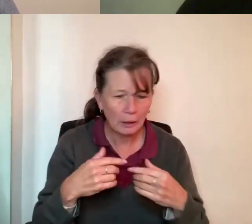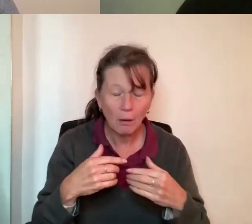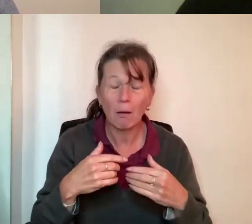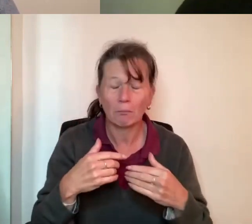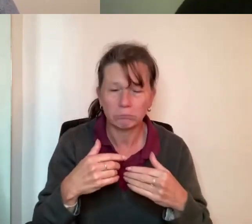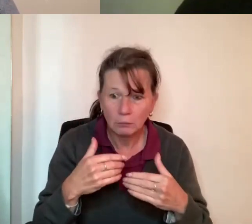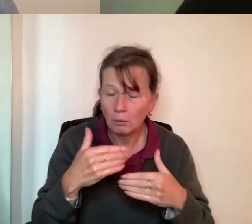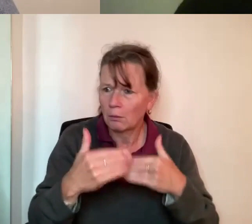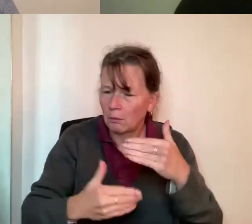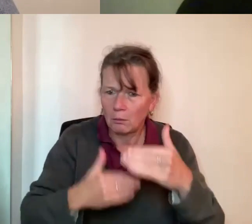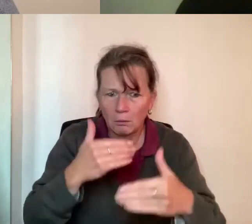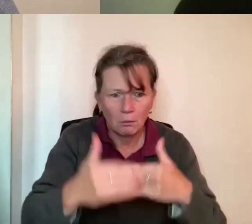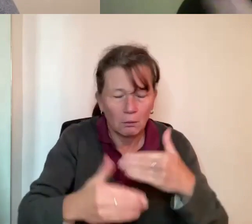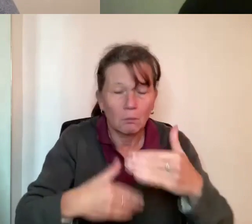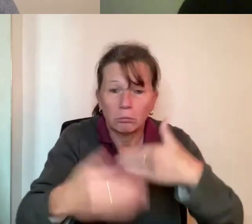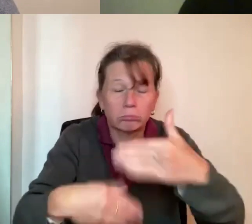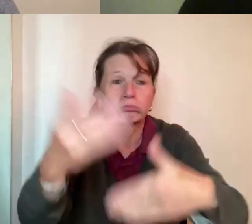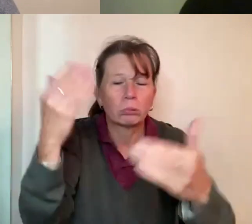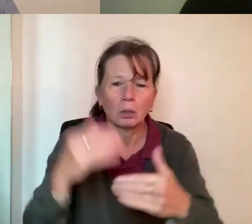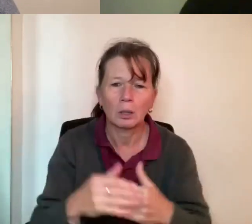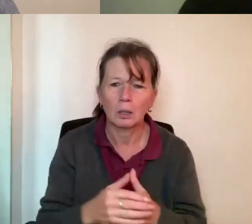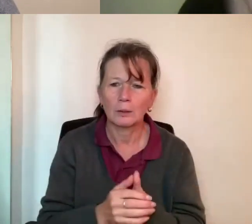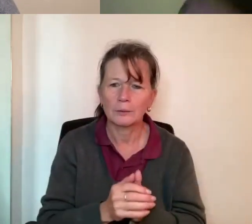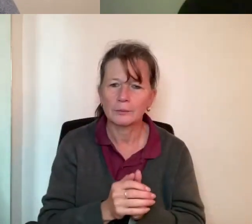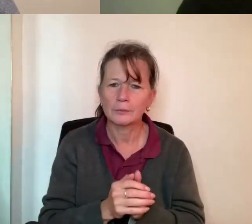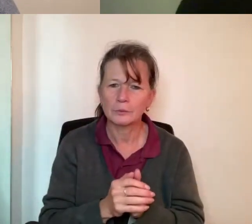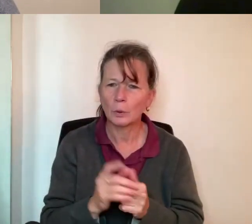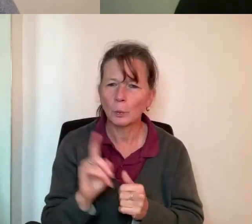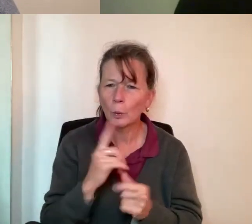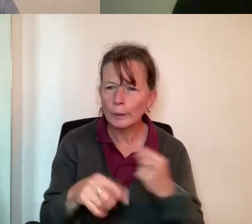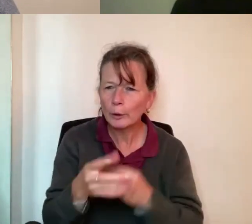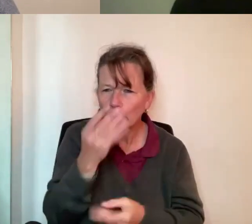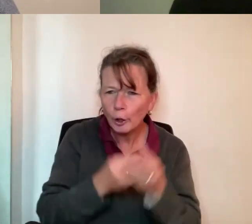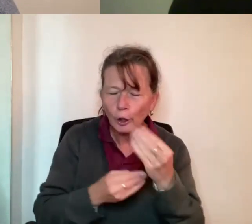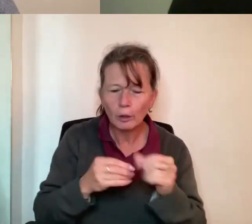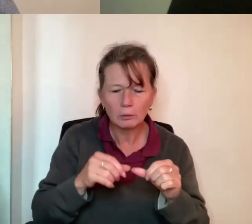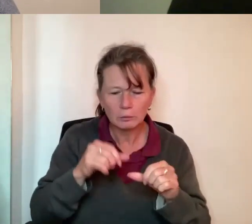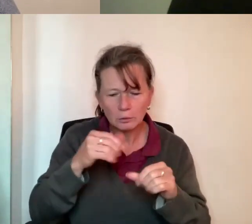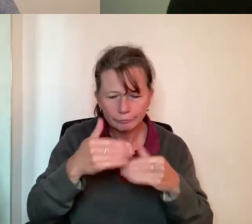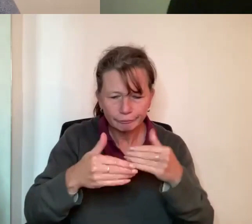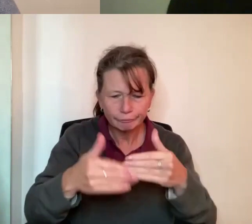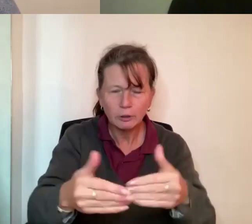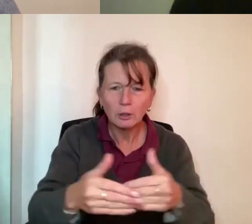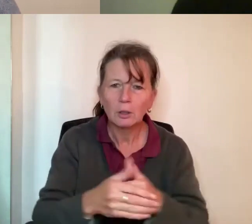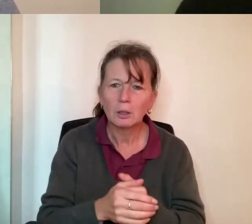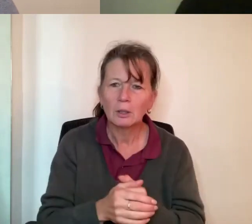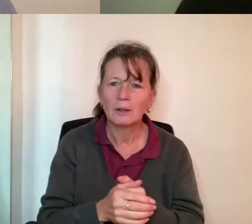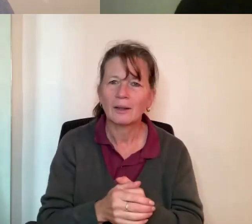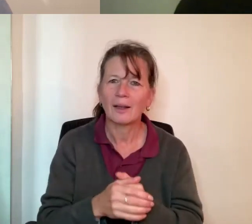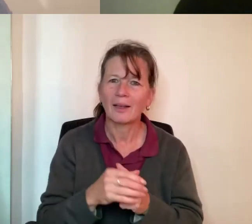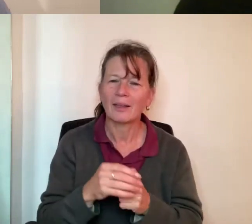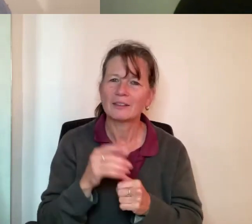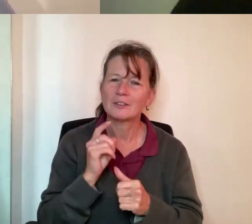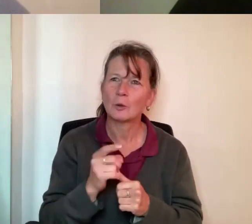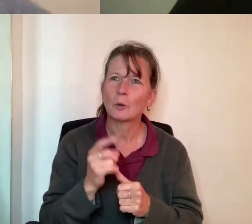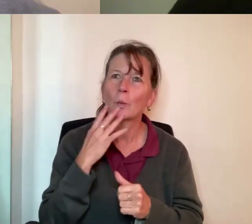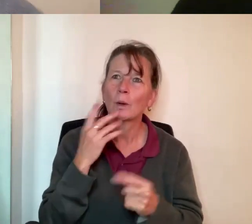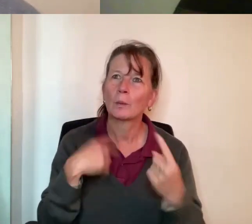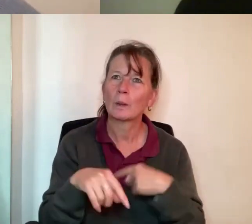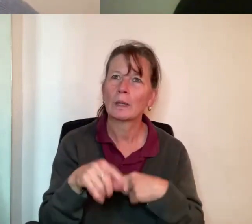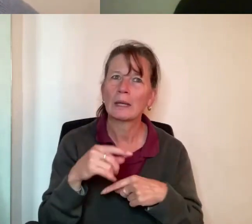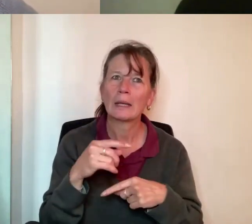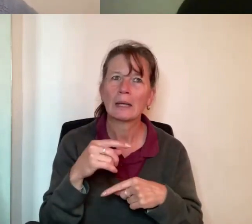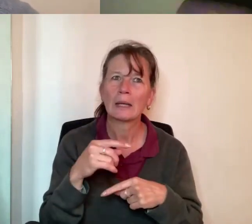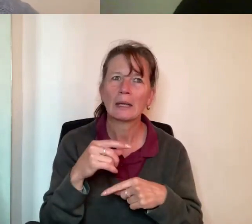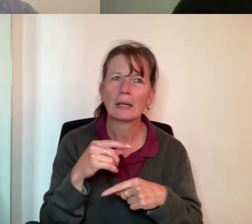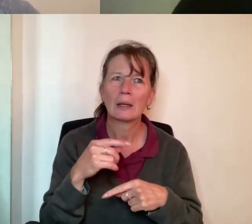what we've subsequently learned about. And so yeah, this is what I mean, I think, about the openness in